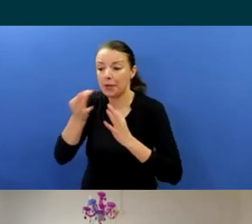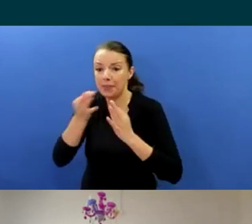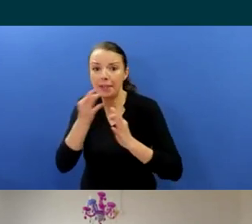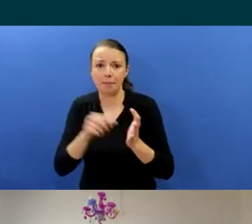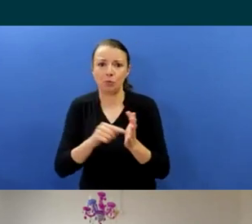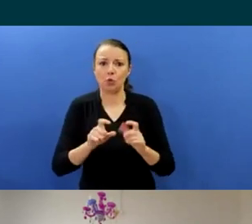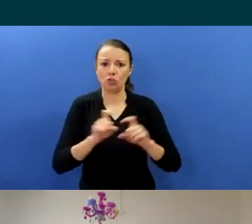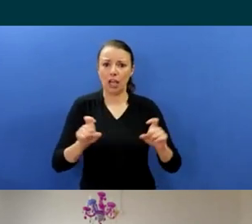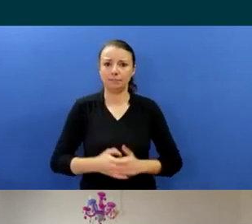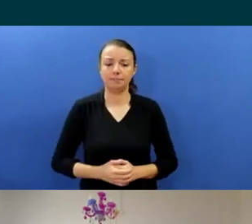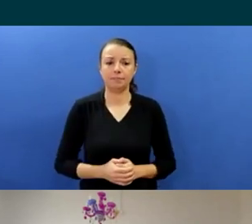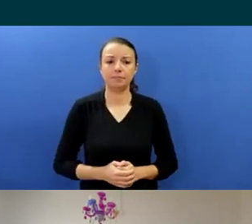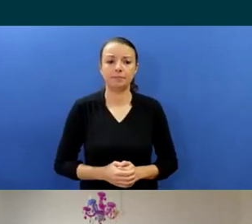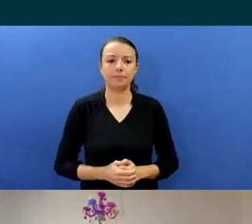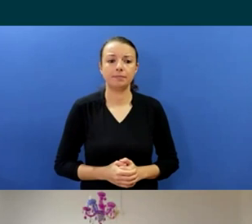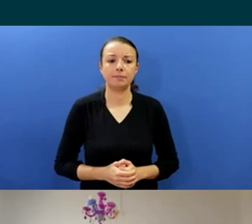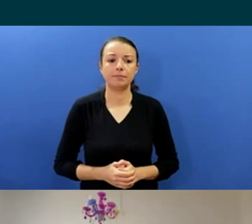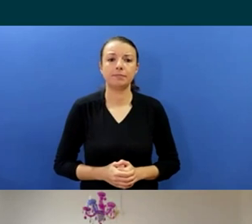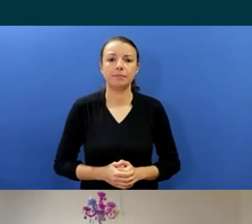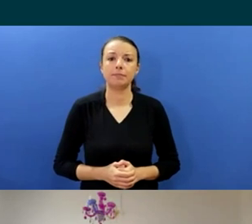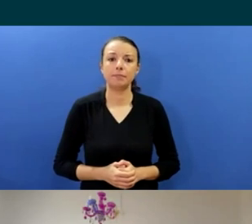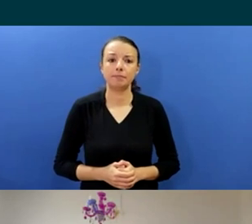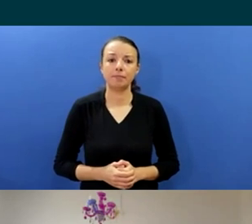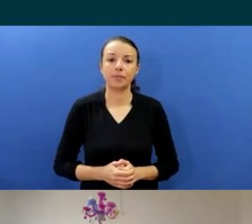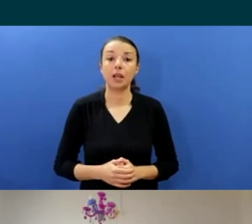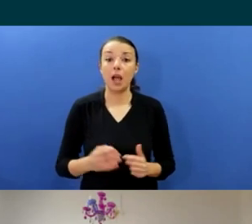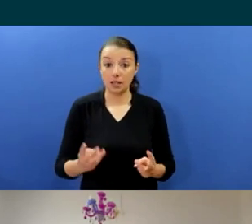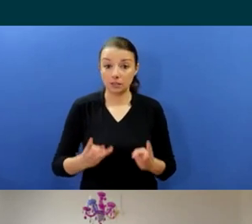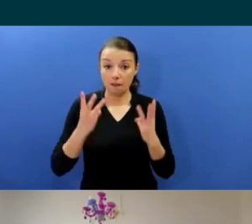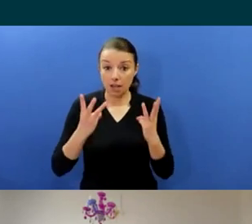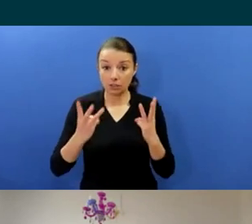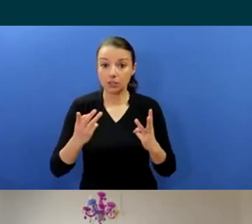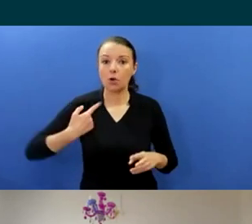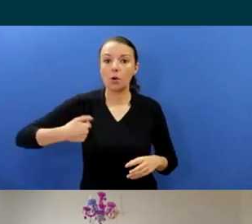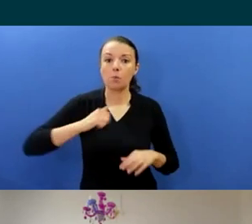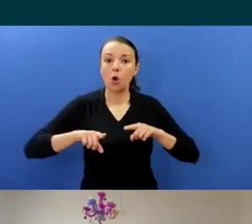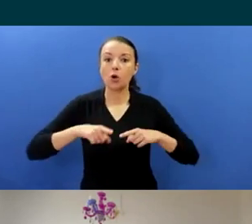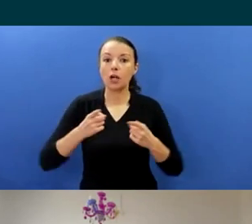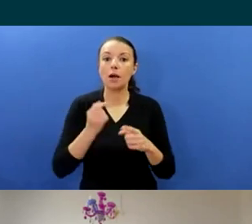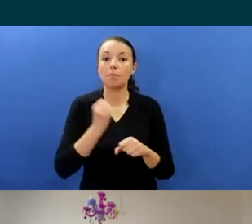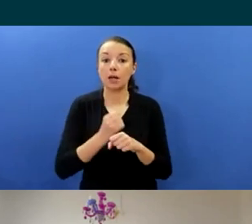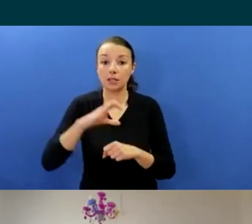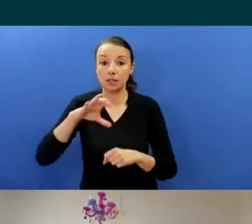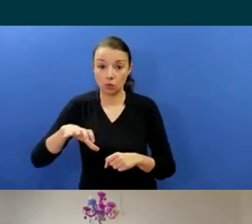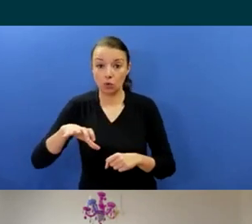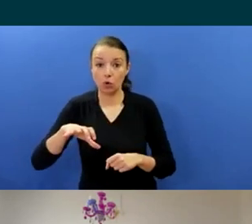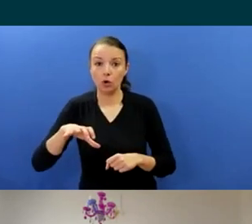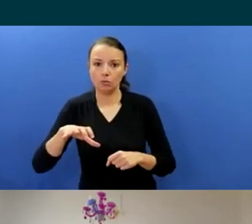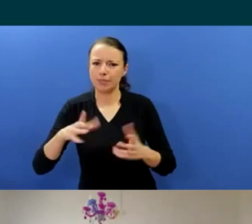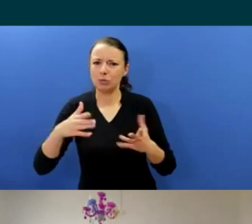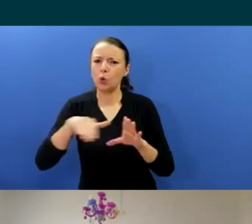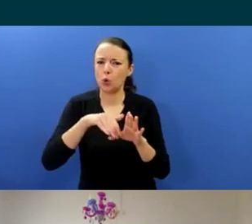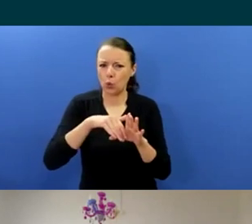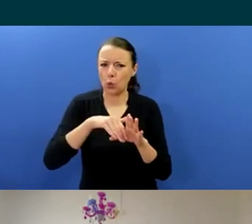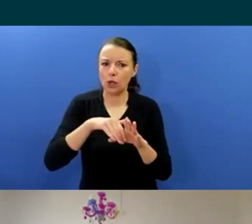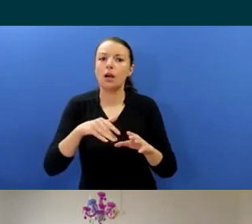group work for the participant to decide which are the key information they want to retain that